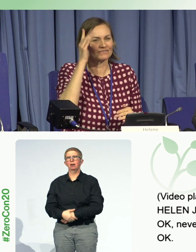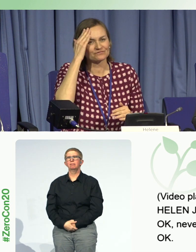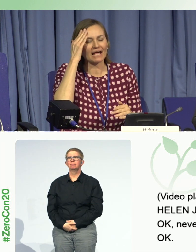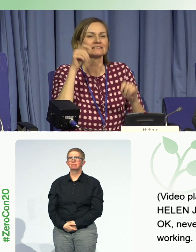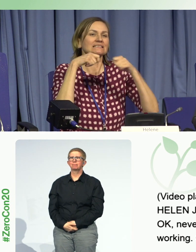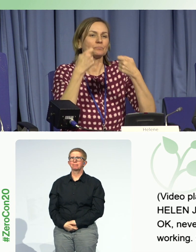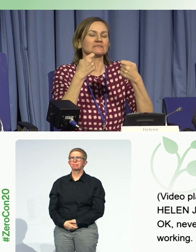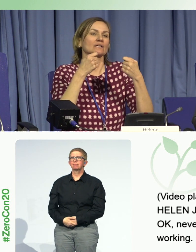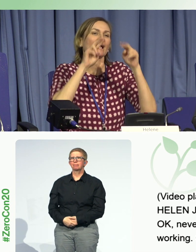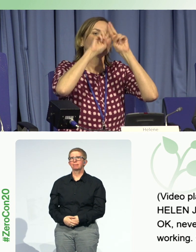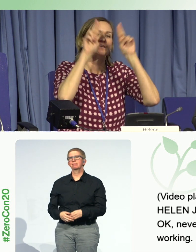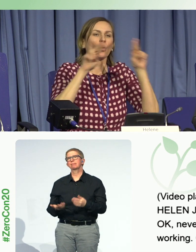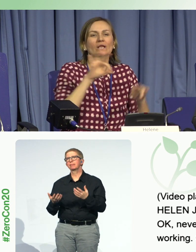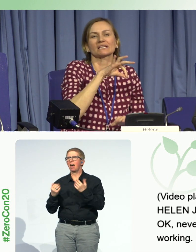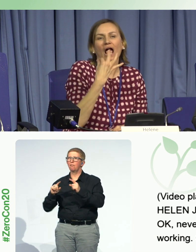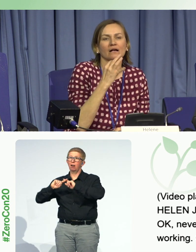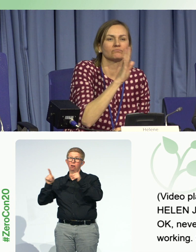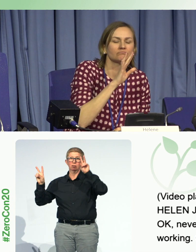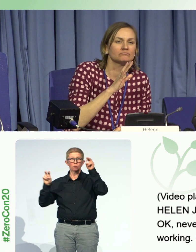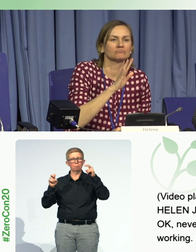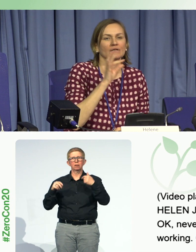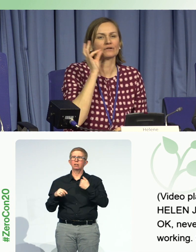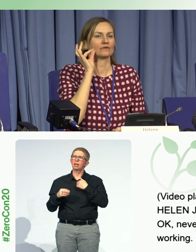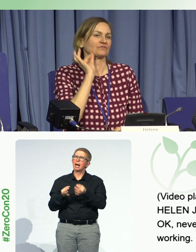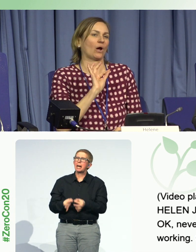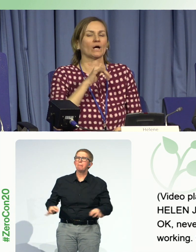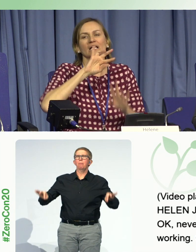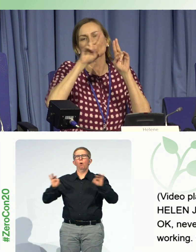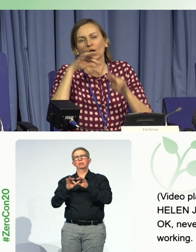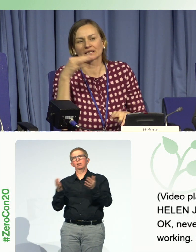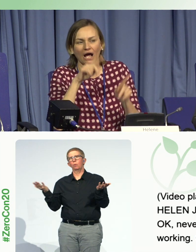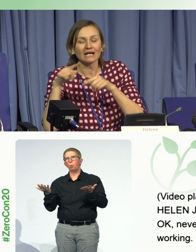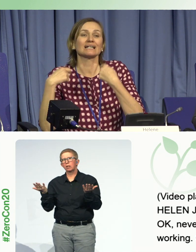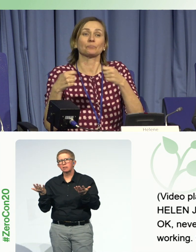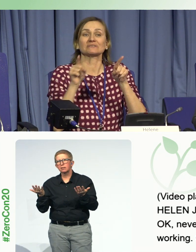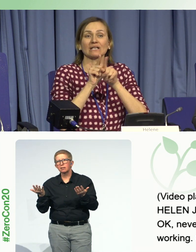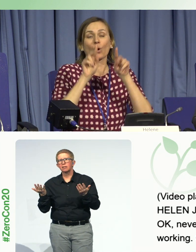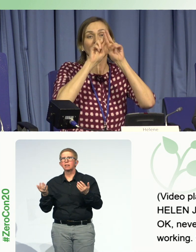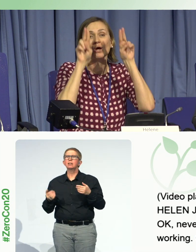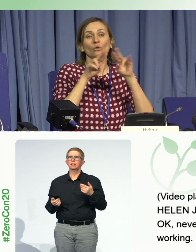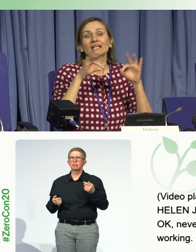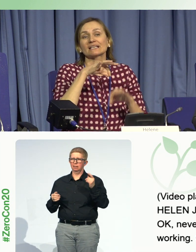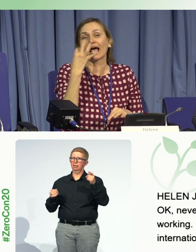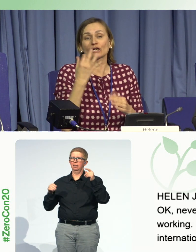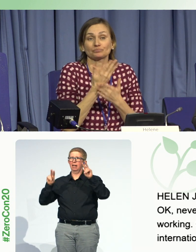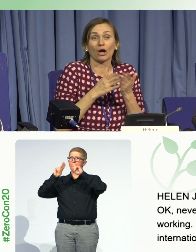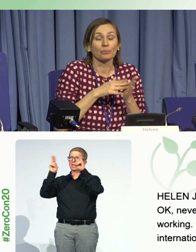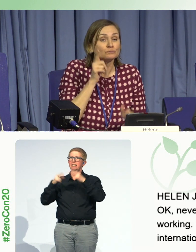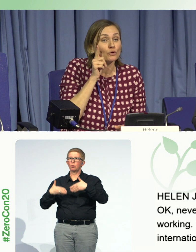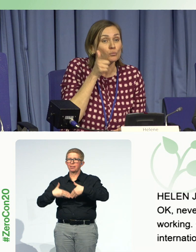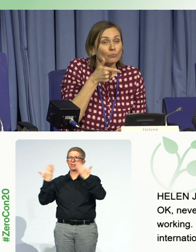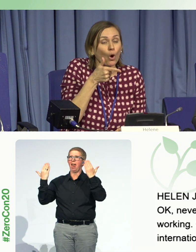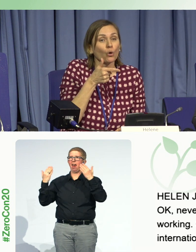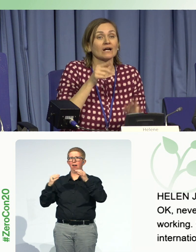Another topic that's very dear to me is the International Day of the Deaf. You might know that there's different